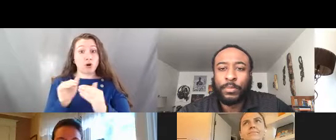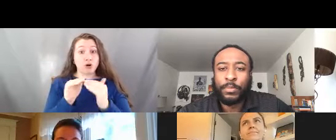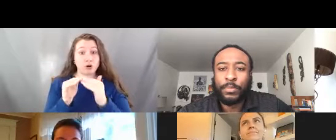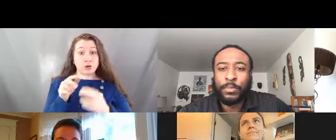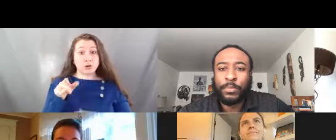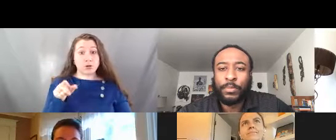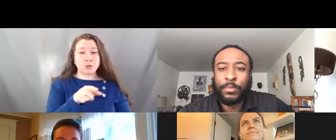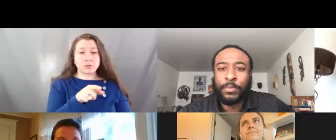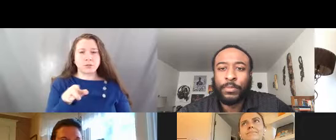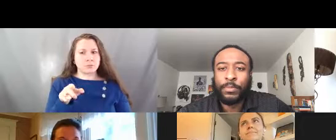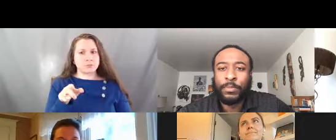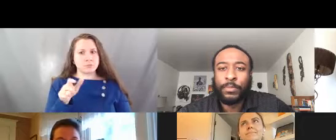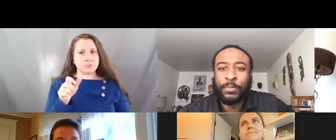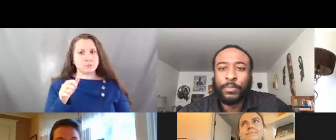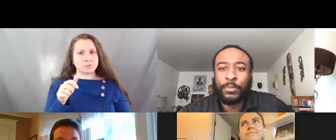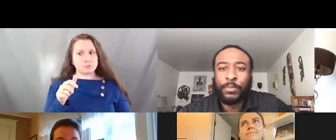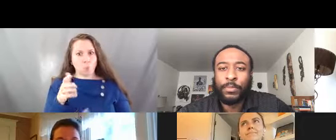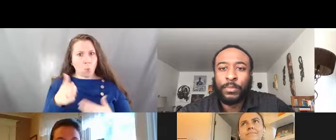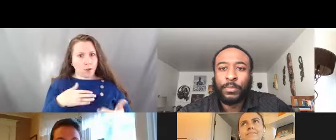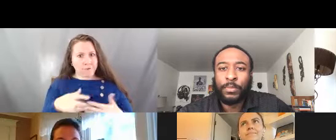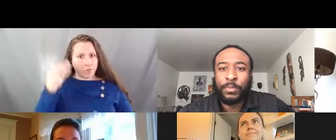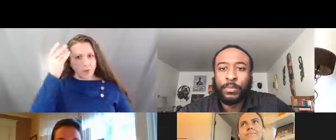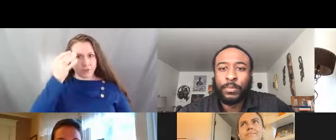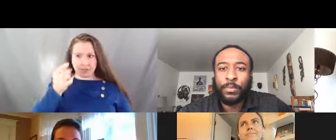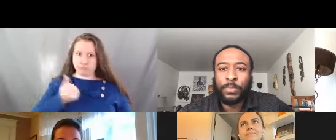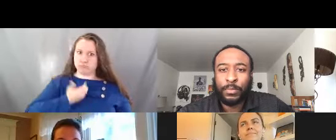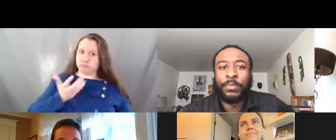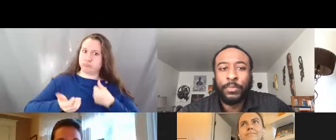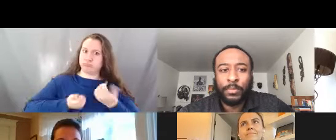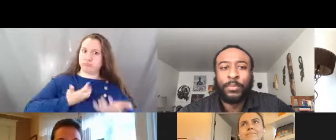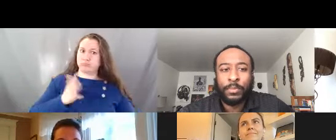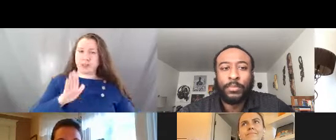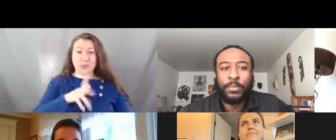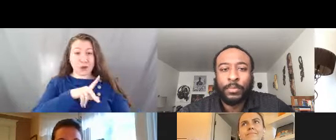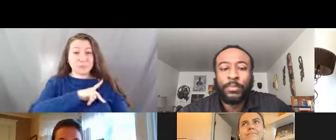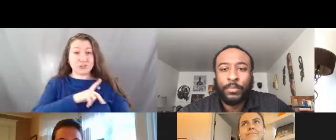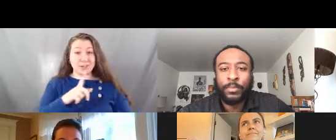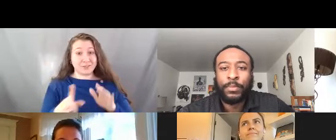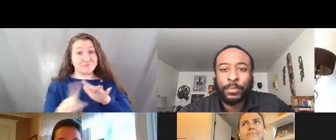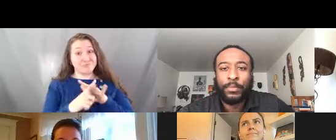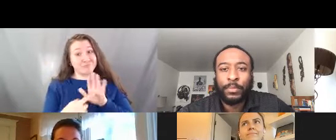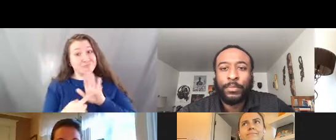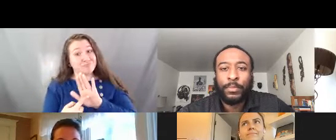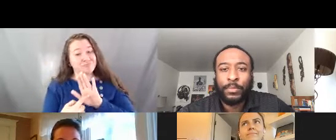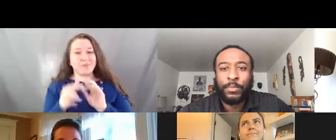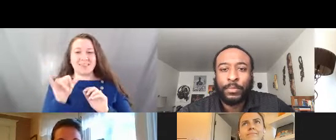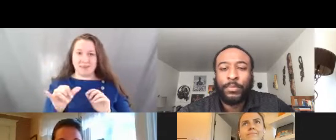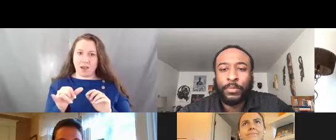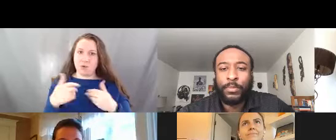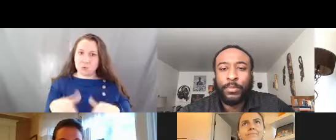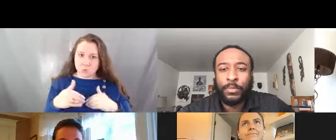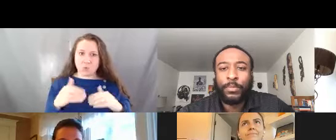they have the freedom to talk their mind, and their personality really shows through. And I feel like that's what makes this country so diverse